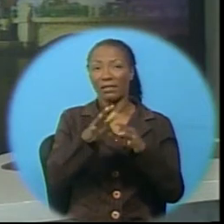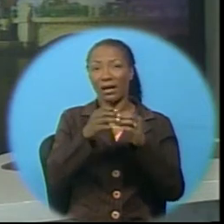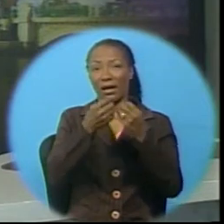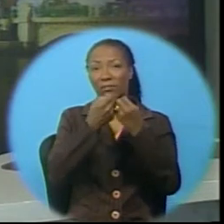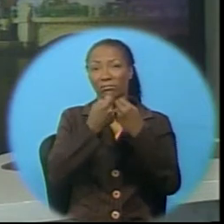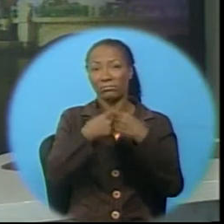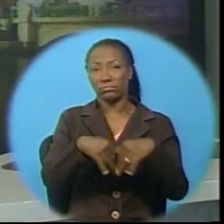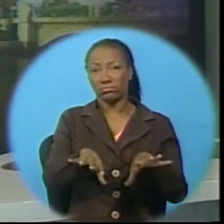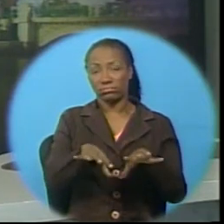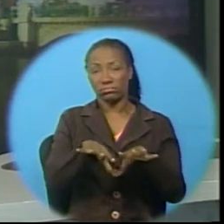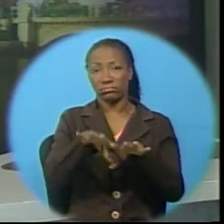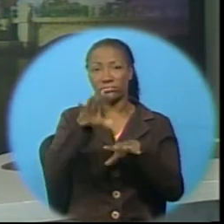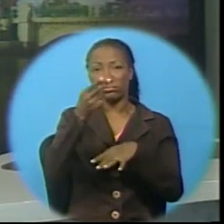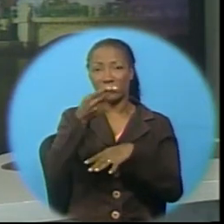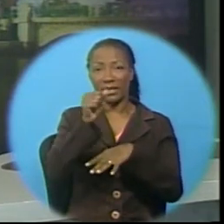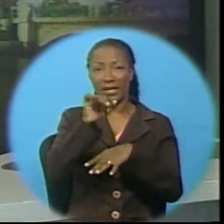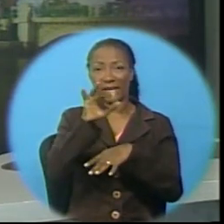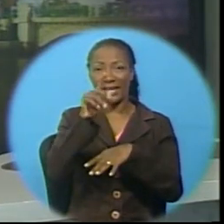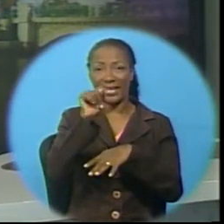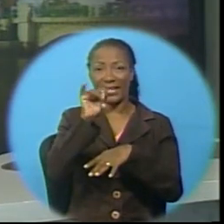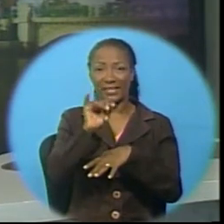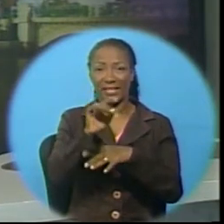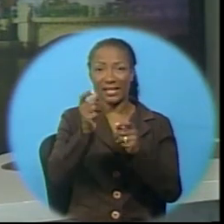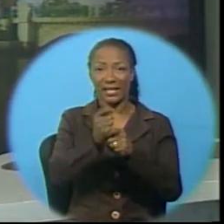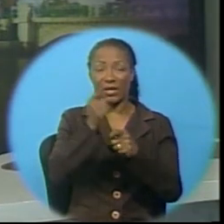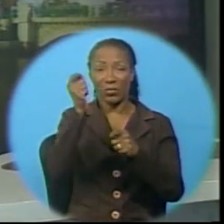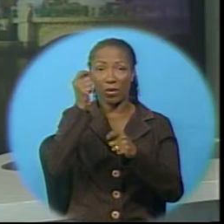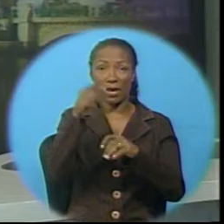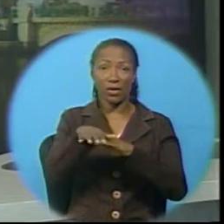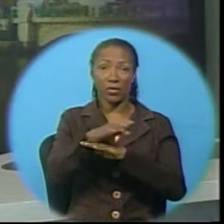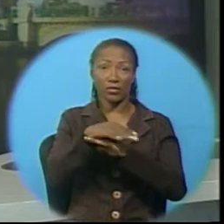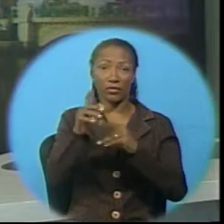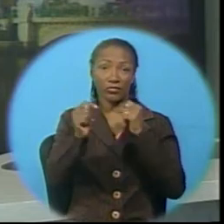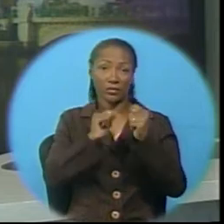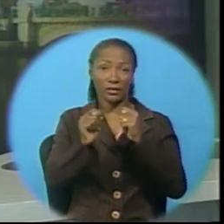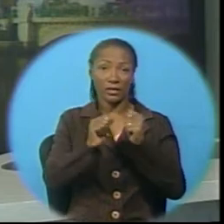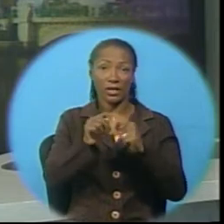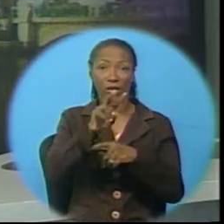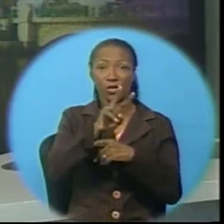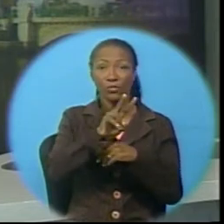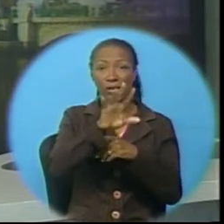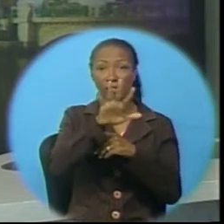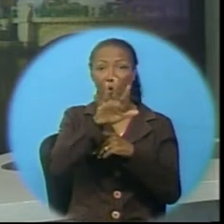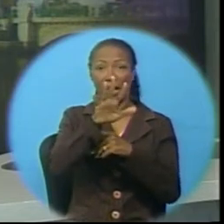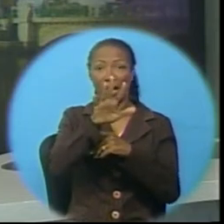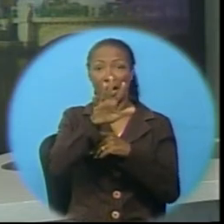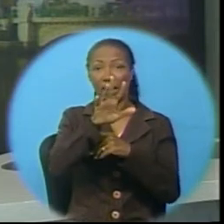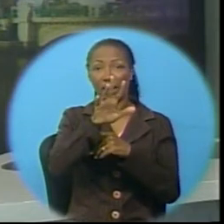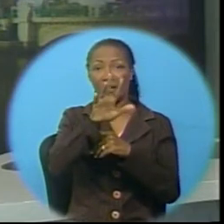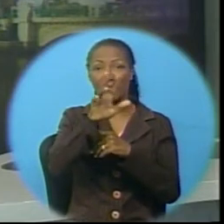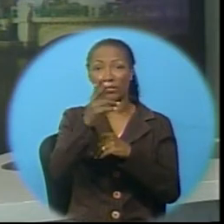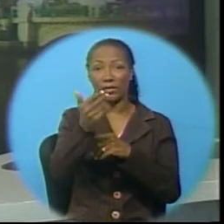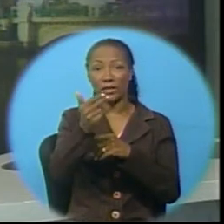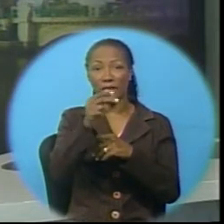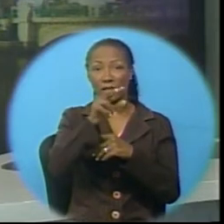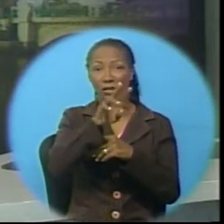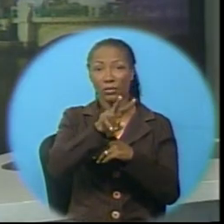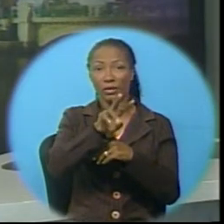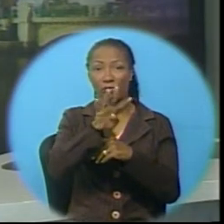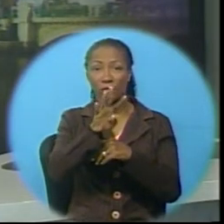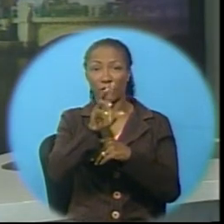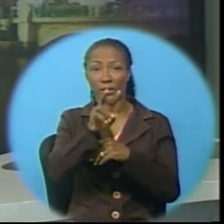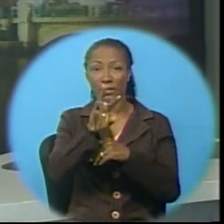tournament after beating Trinidad and Tobago in 4 sets, 25-13, 24-26, 25-21,